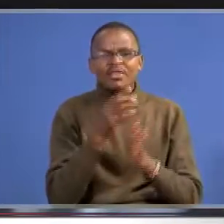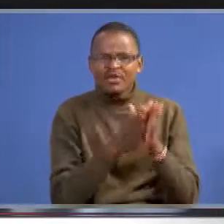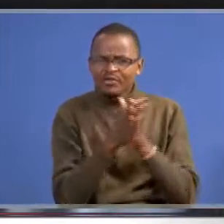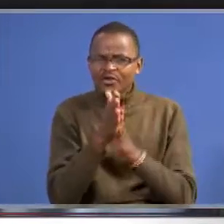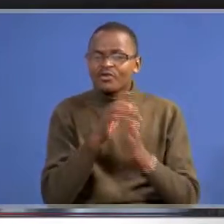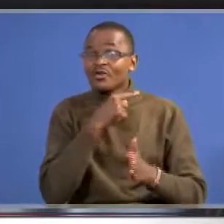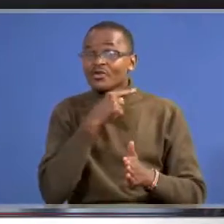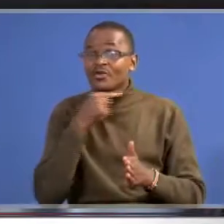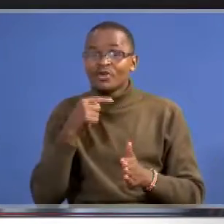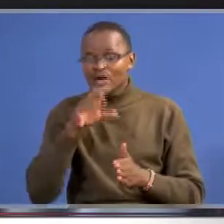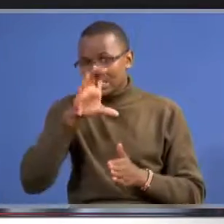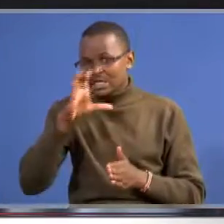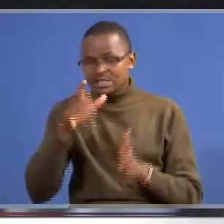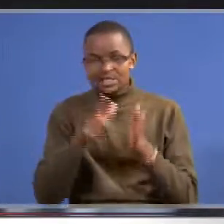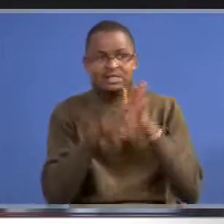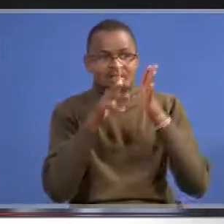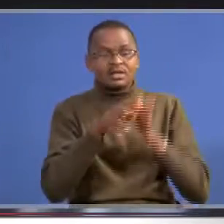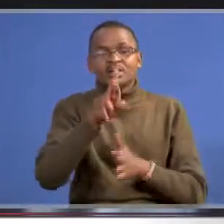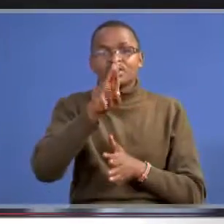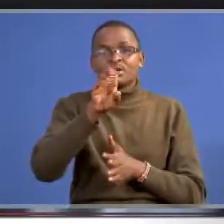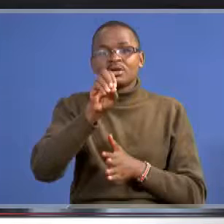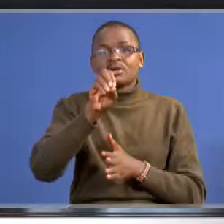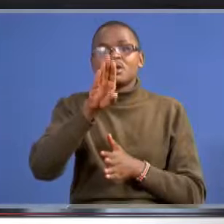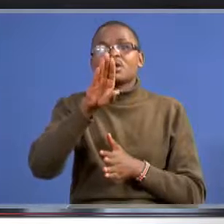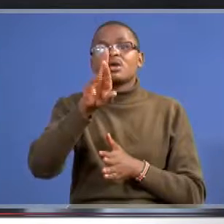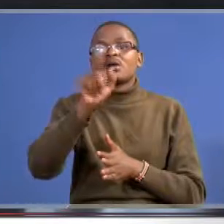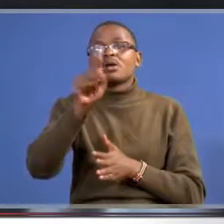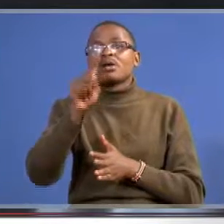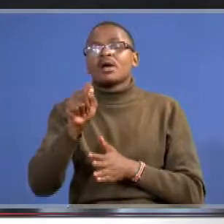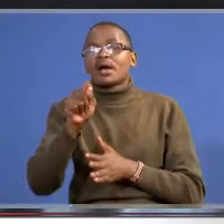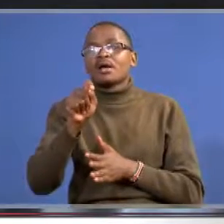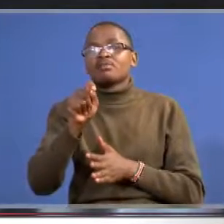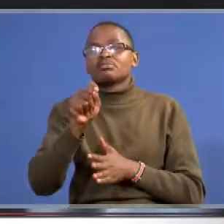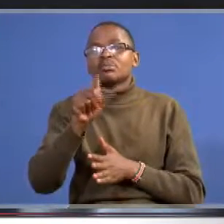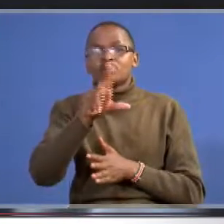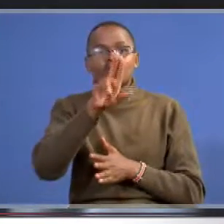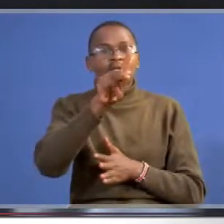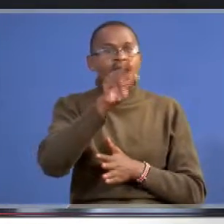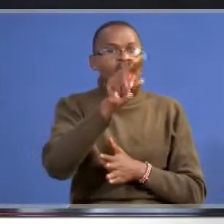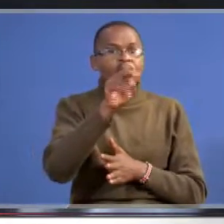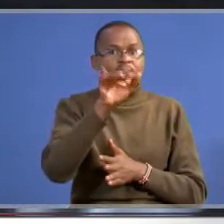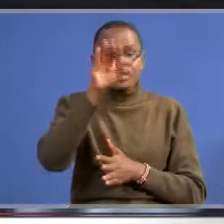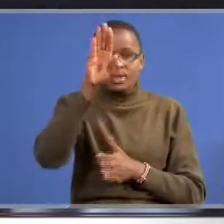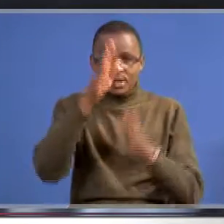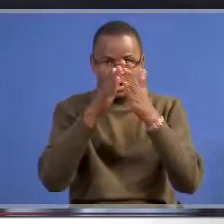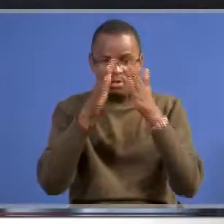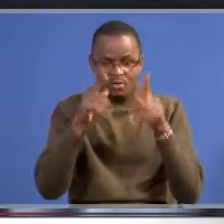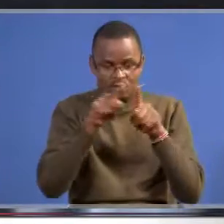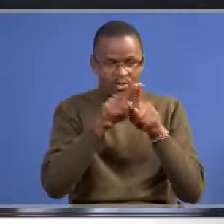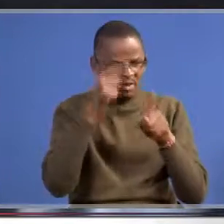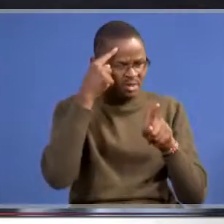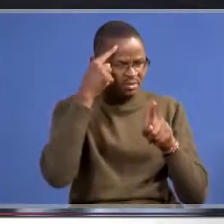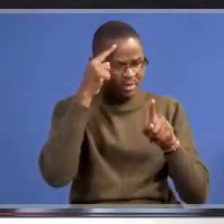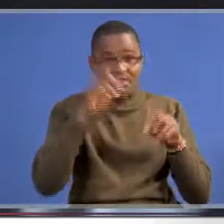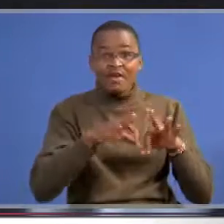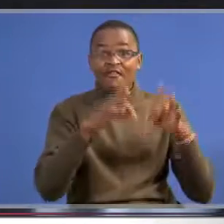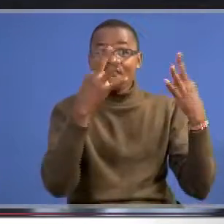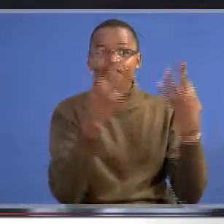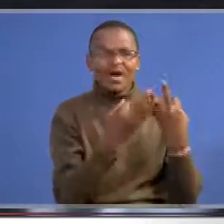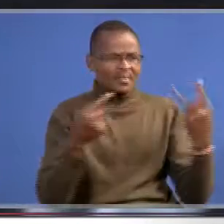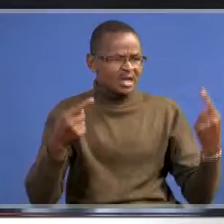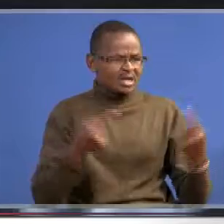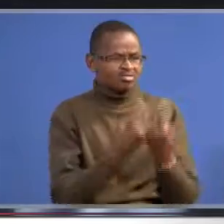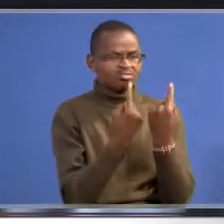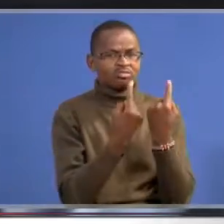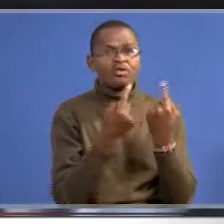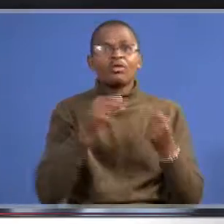for killing of city lawyer Robert Chesang at their Lukenya home last month was domestic violence between the deceased and his